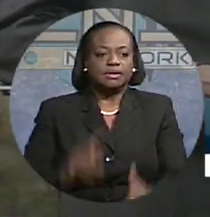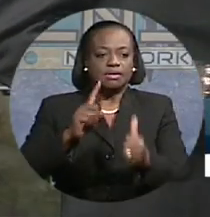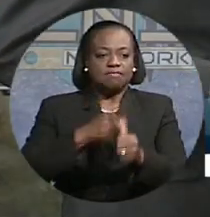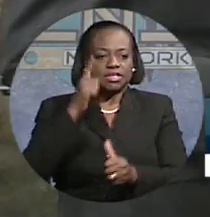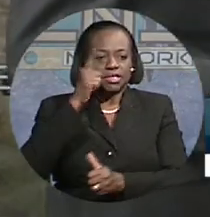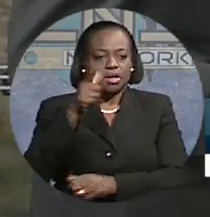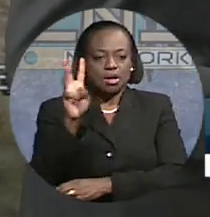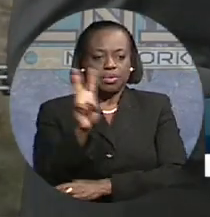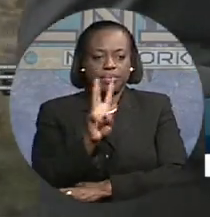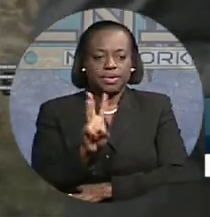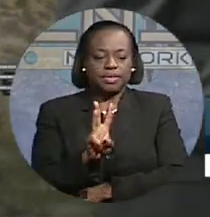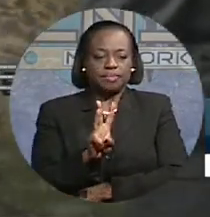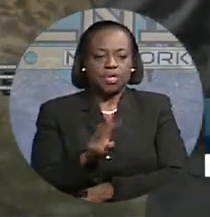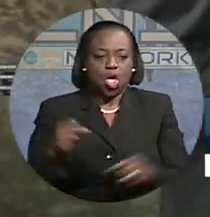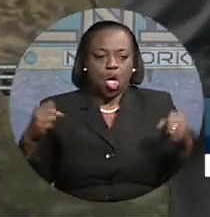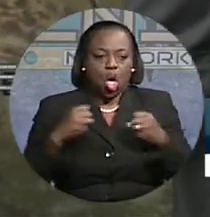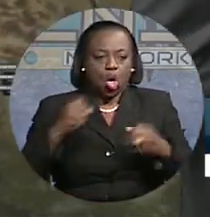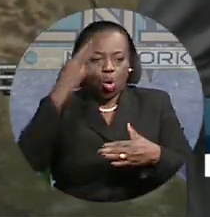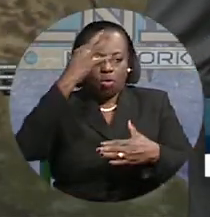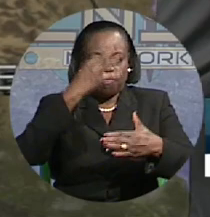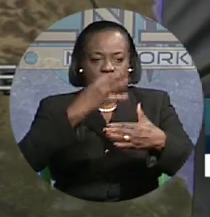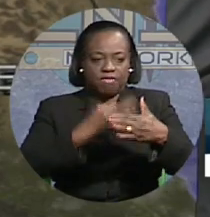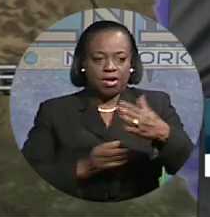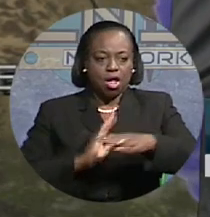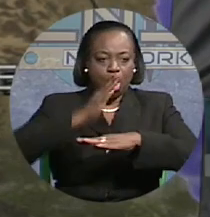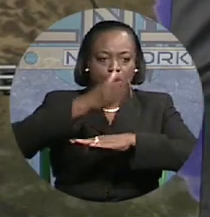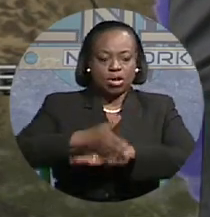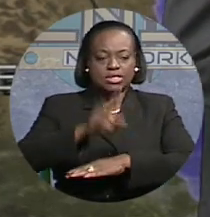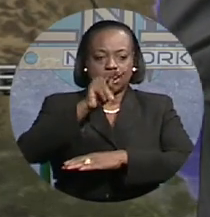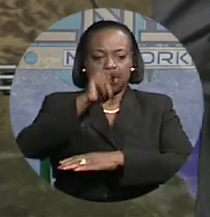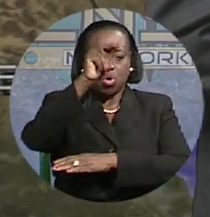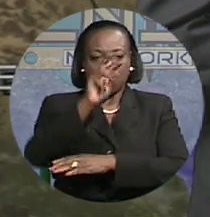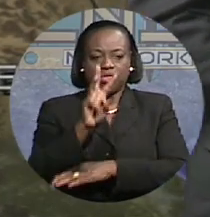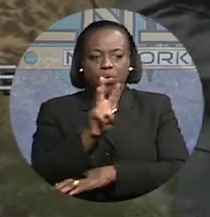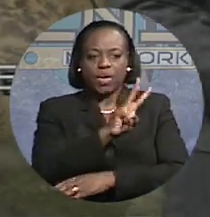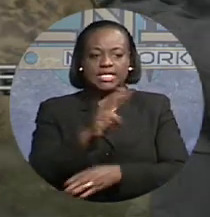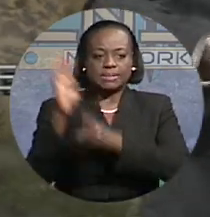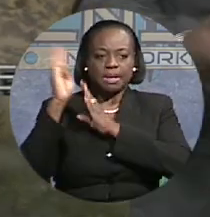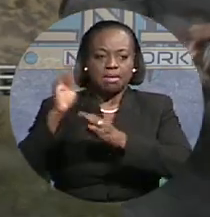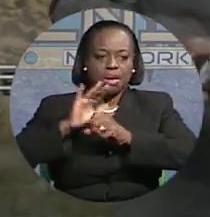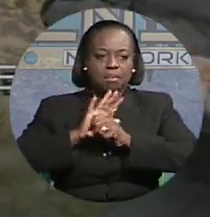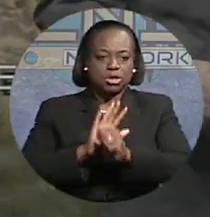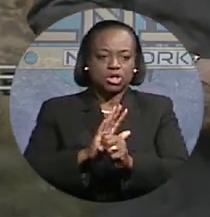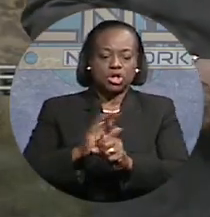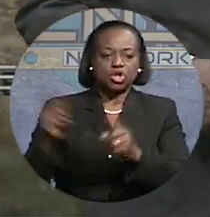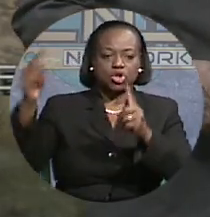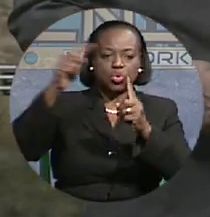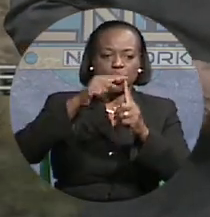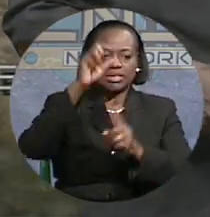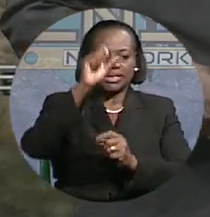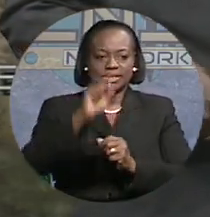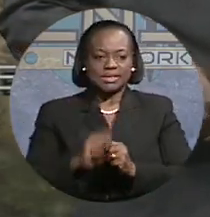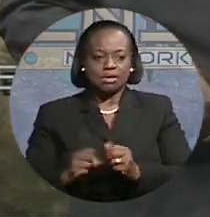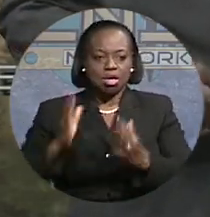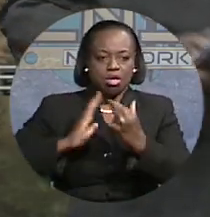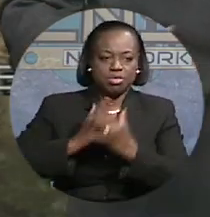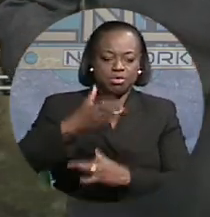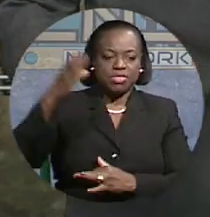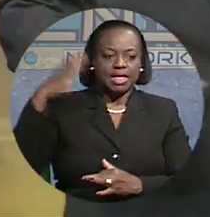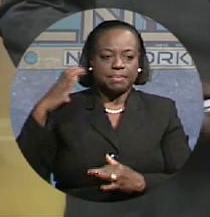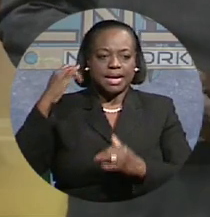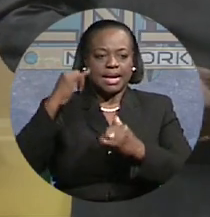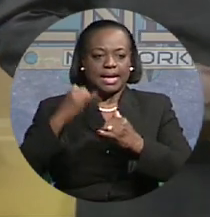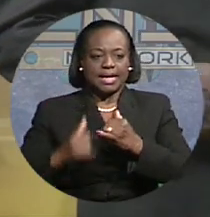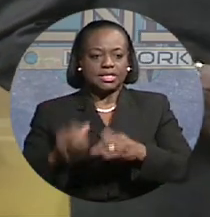In our first look at weather, a cold front drape across the northwest Bahamas is pushing towards the south. We'll go through the capital during the late night and early morning hours.